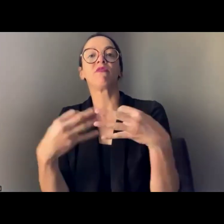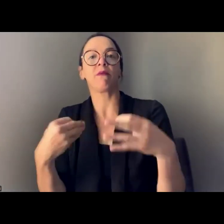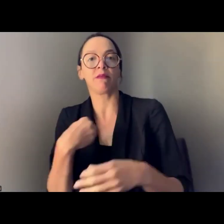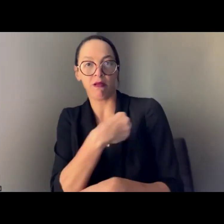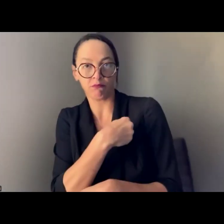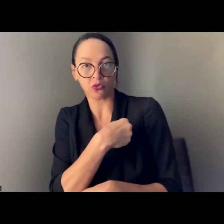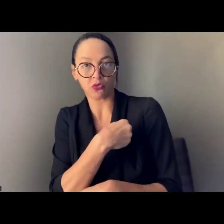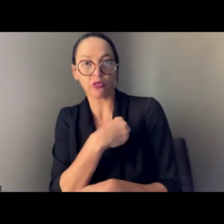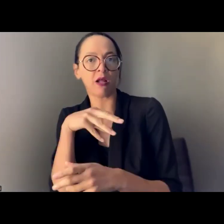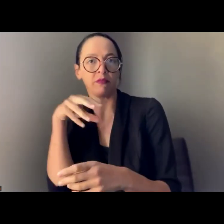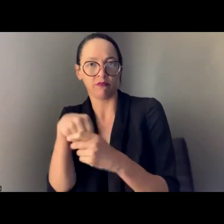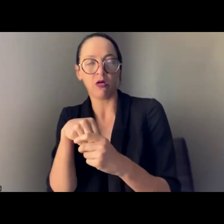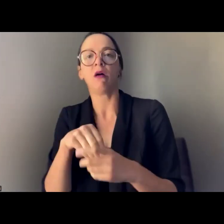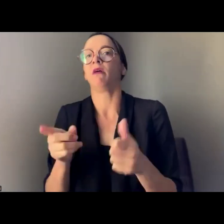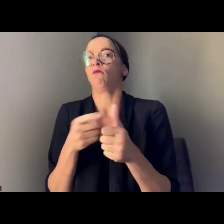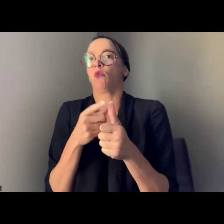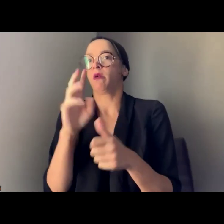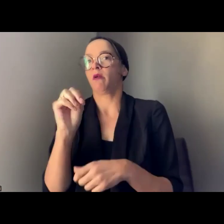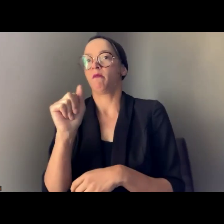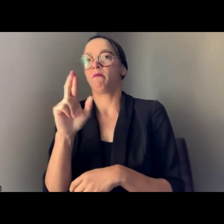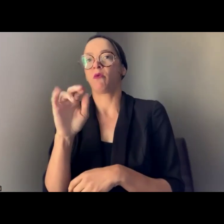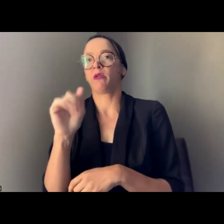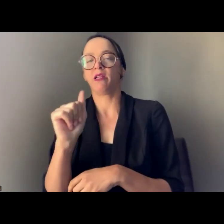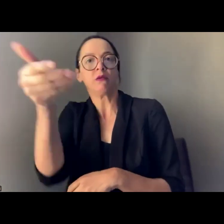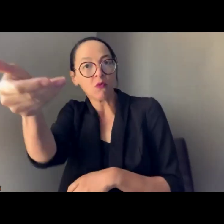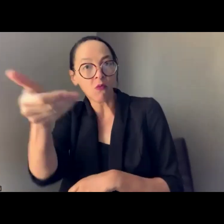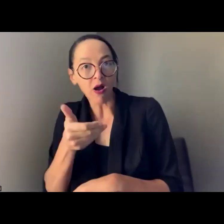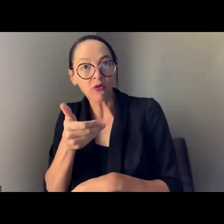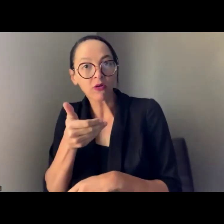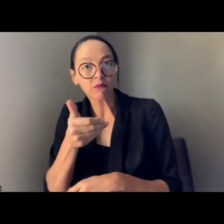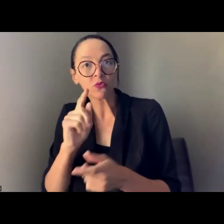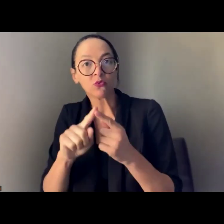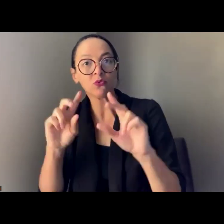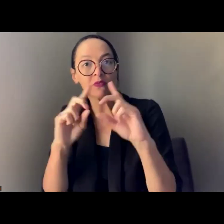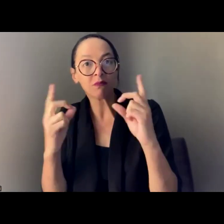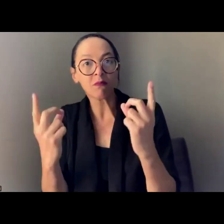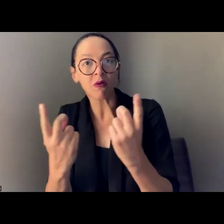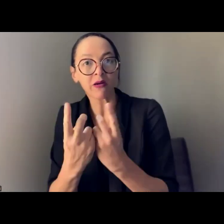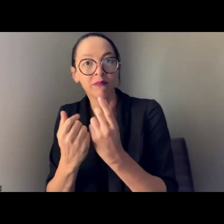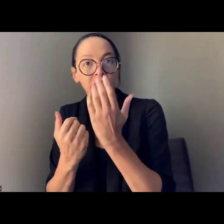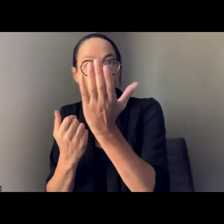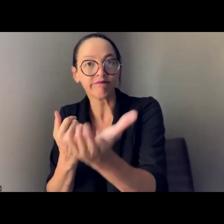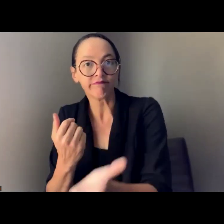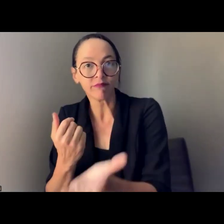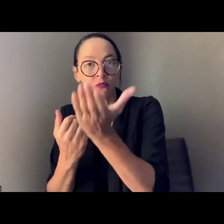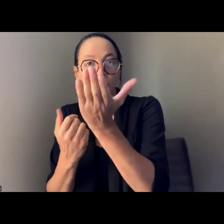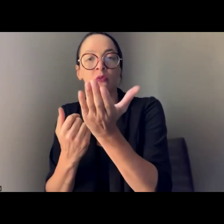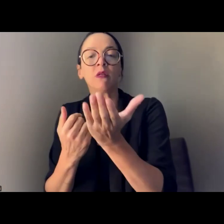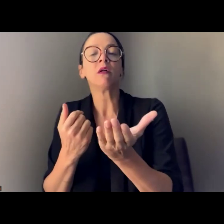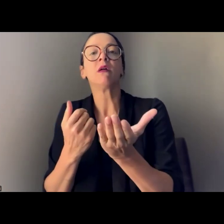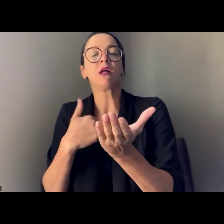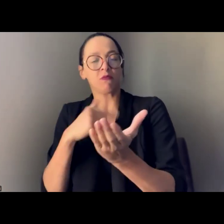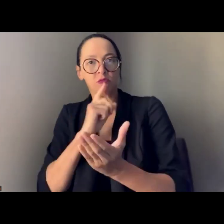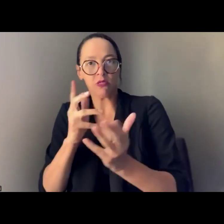Marina, I welcome you to the department, and really, I was really